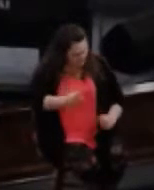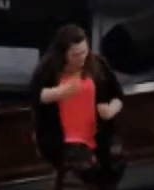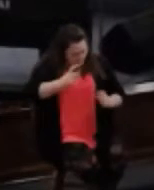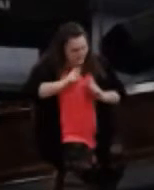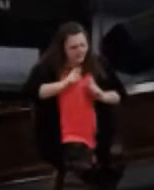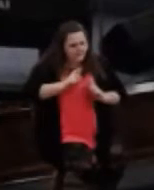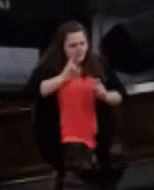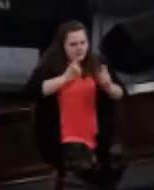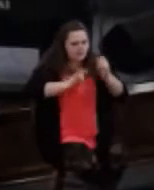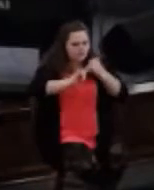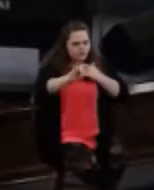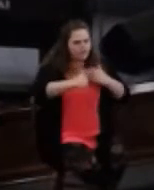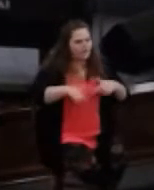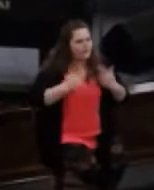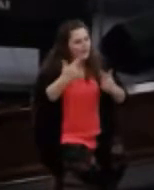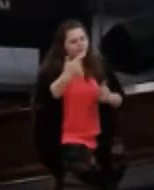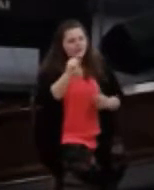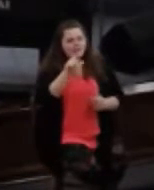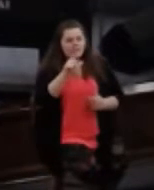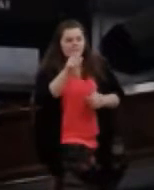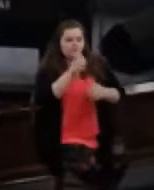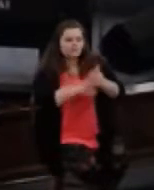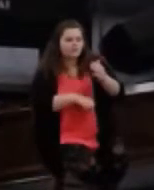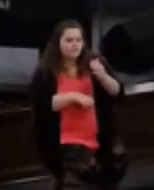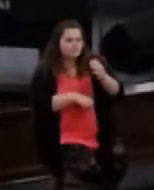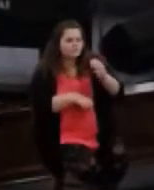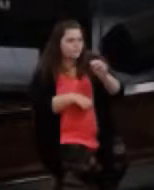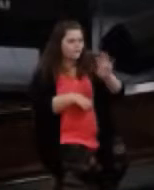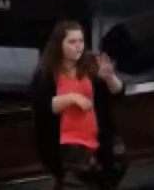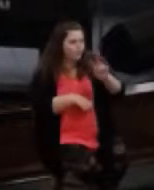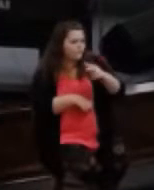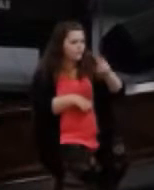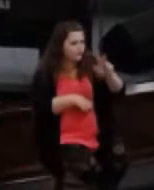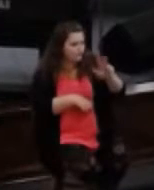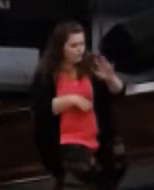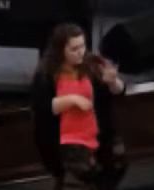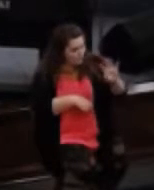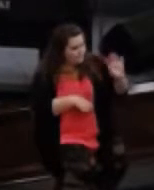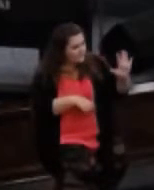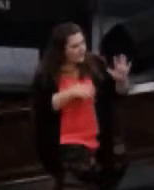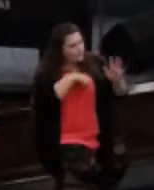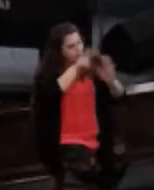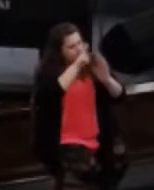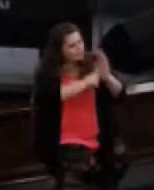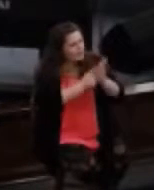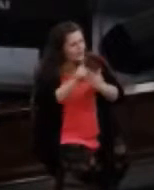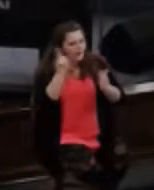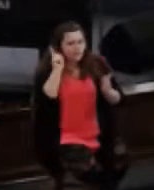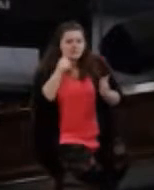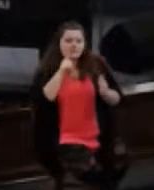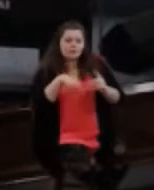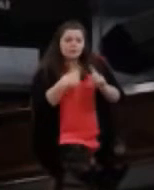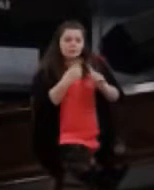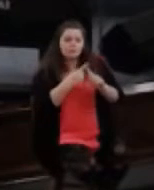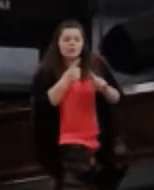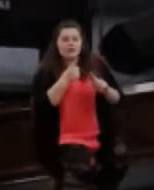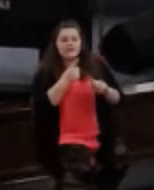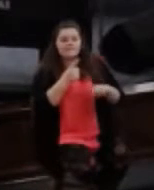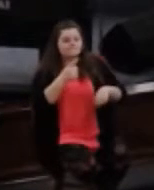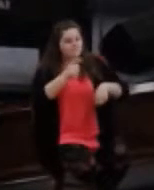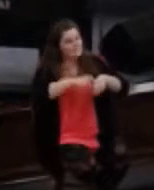life. And Galatians chapter 4, verse 4 and 5, we looked at last week. Remember it? It says, "But when the set time had